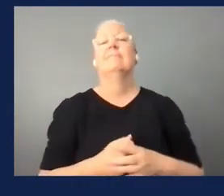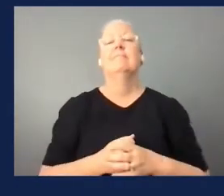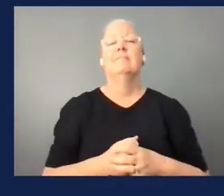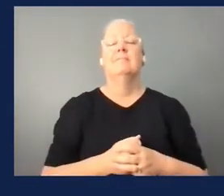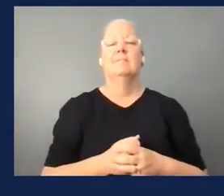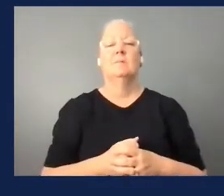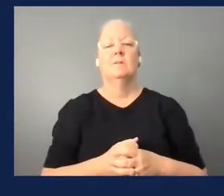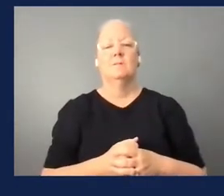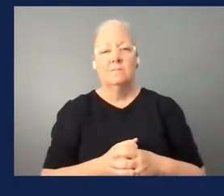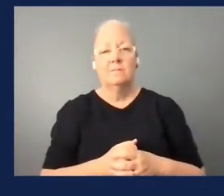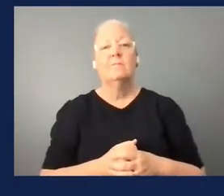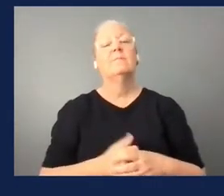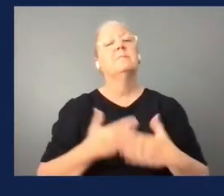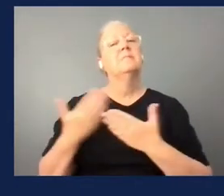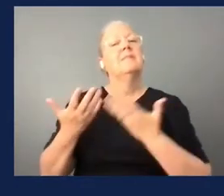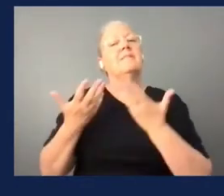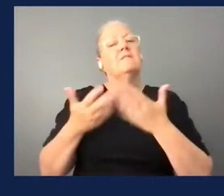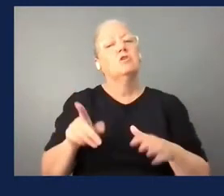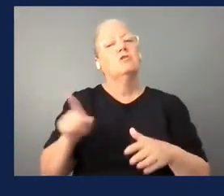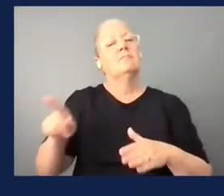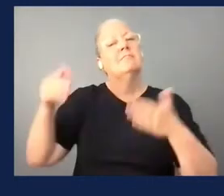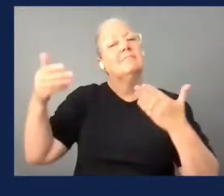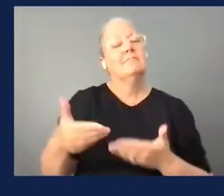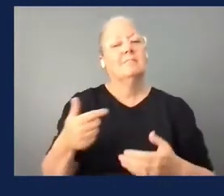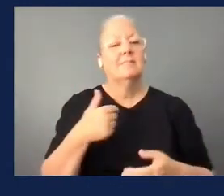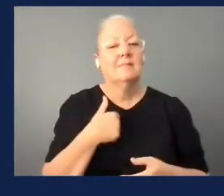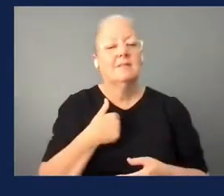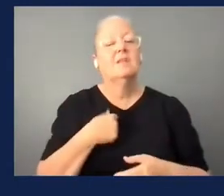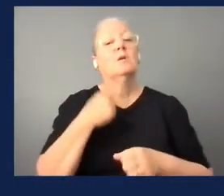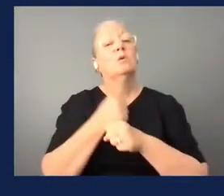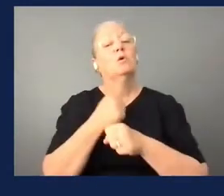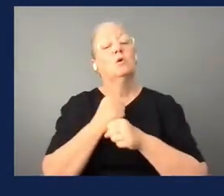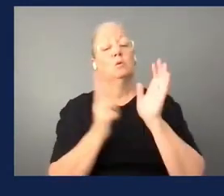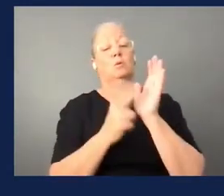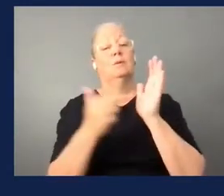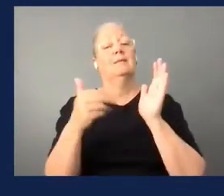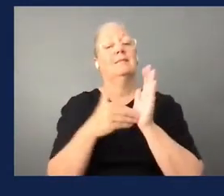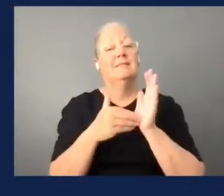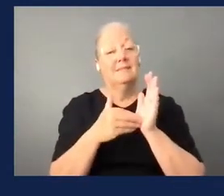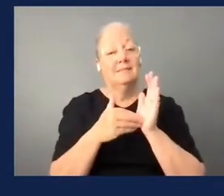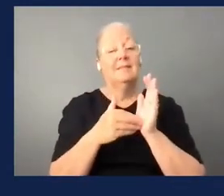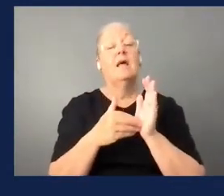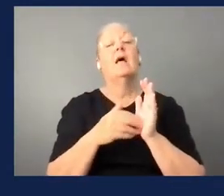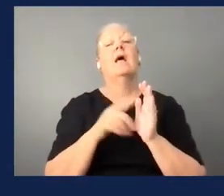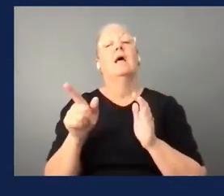already introduced, I work at the New Zealand Human Rights Commission.